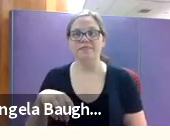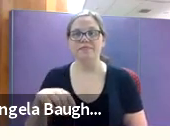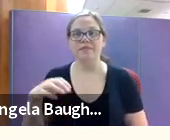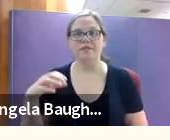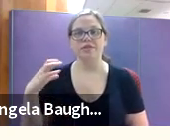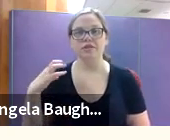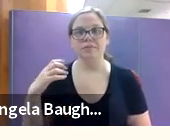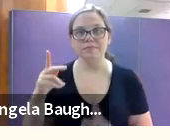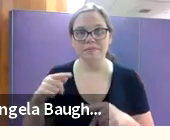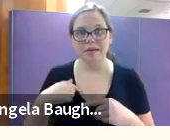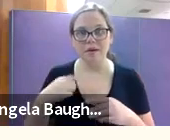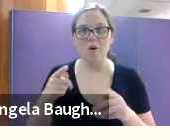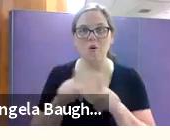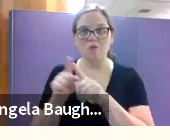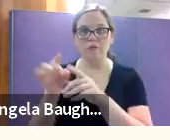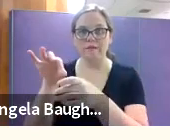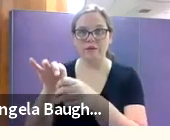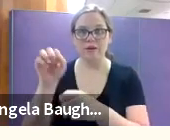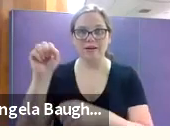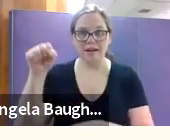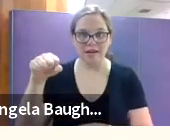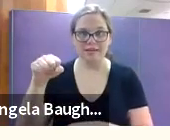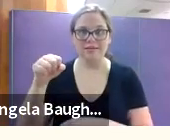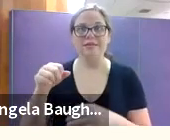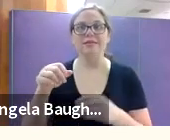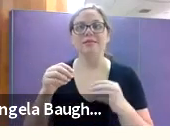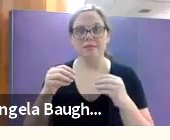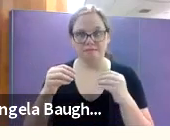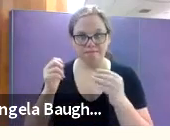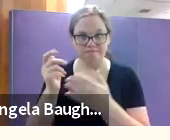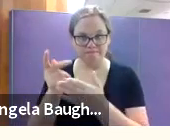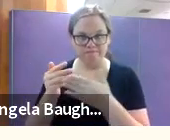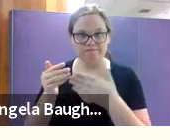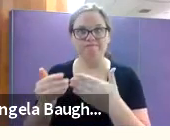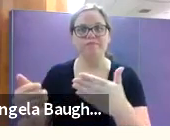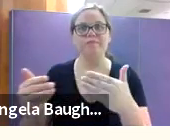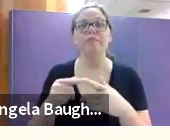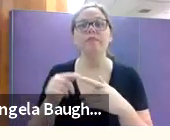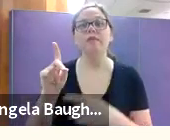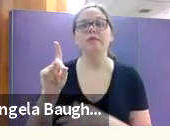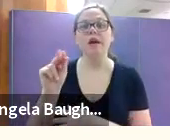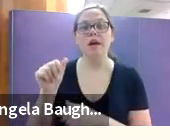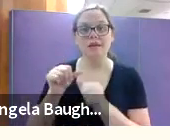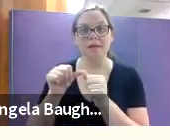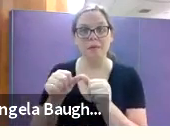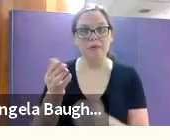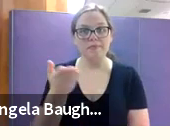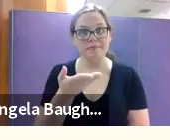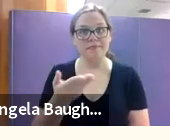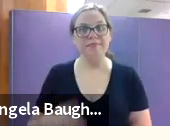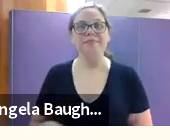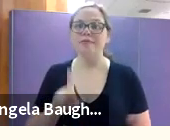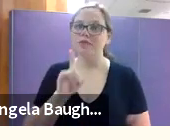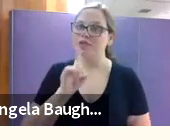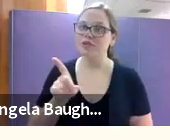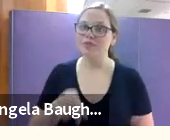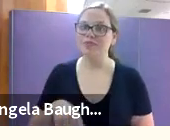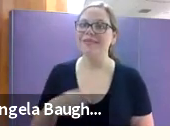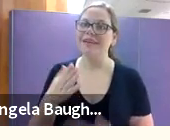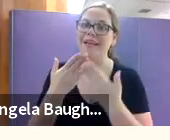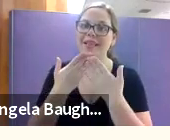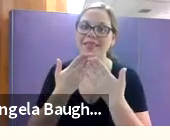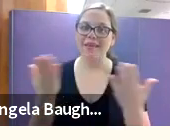I also vote yay. The motion carries. All right, Donna, you want to keep going? Sure. Thank you